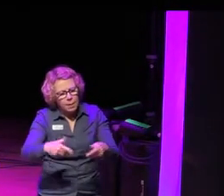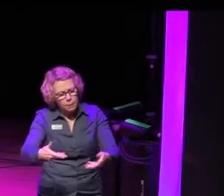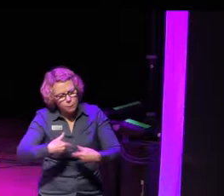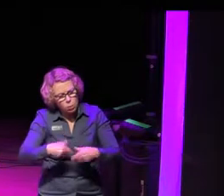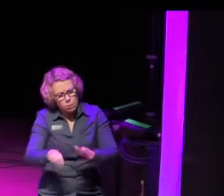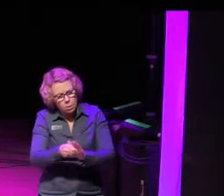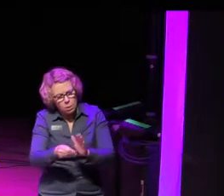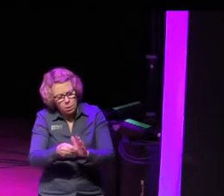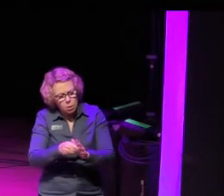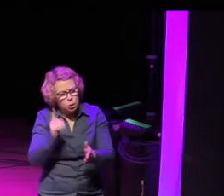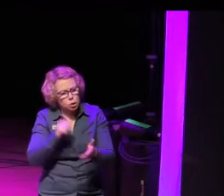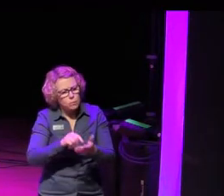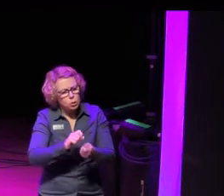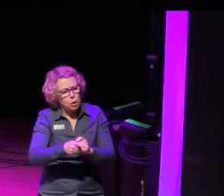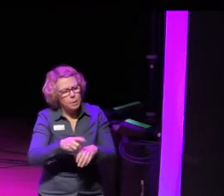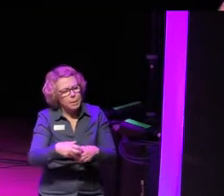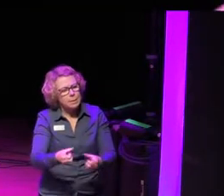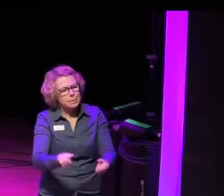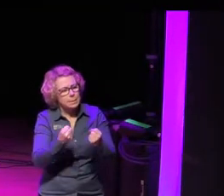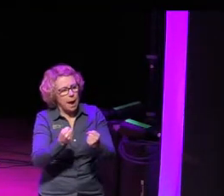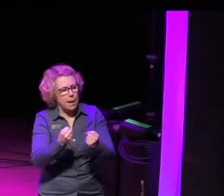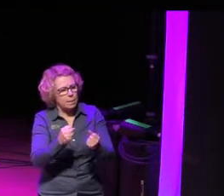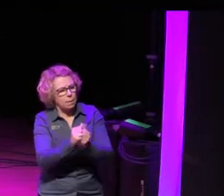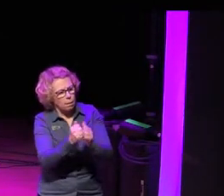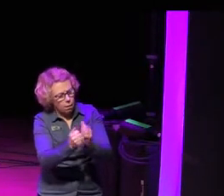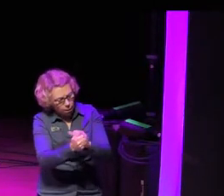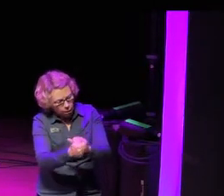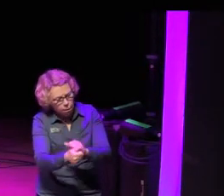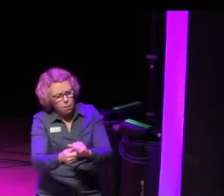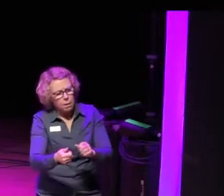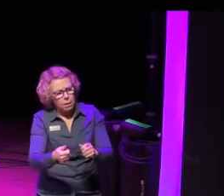strengthen the construction to be